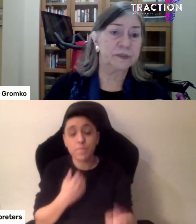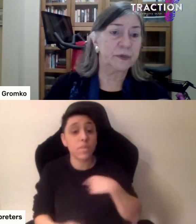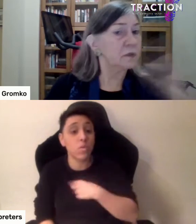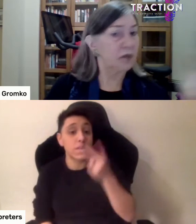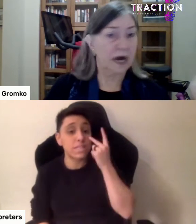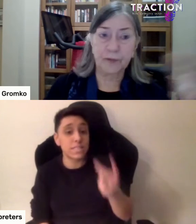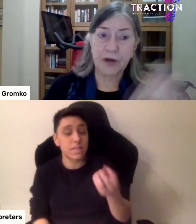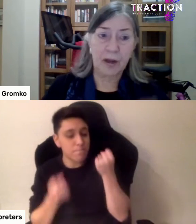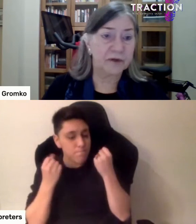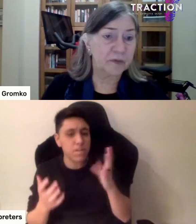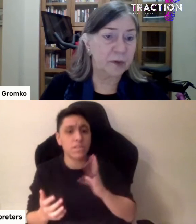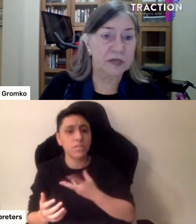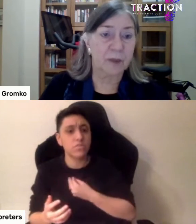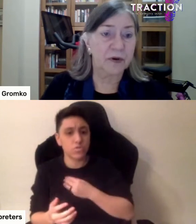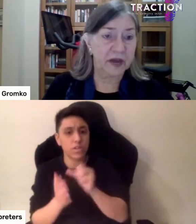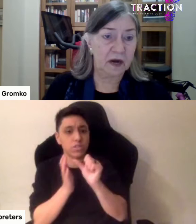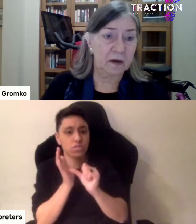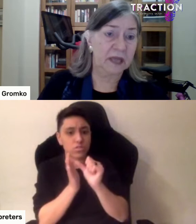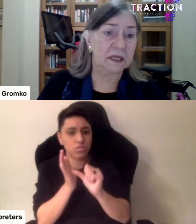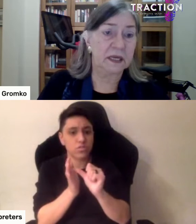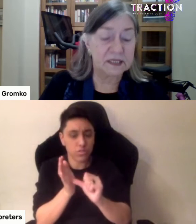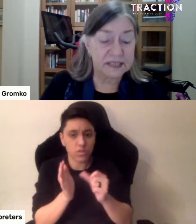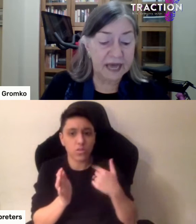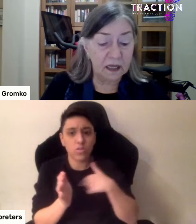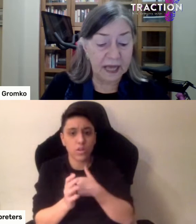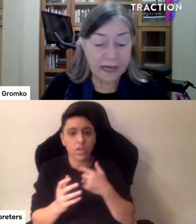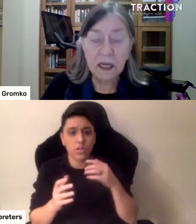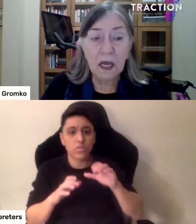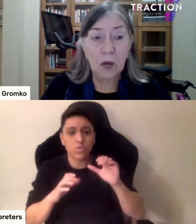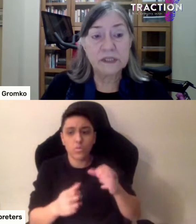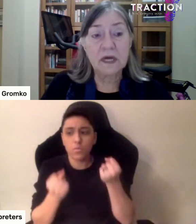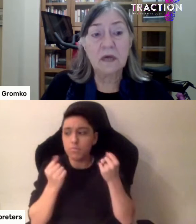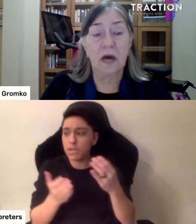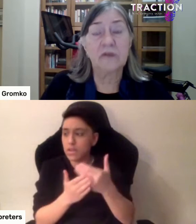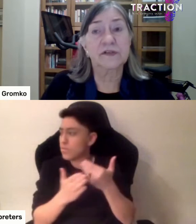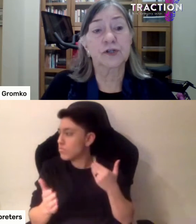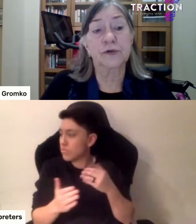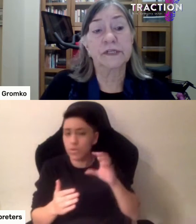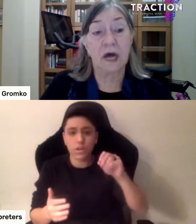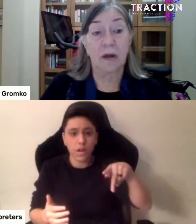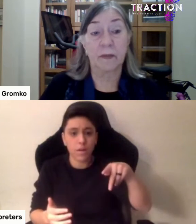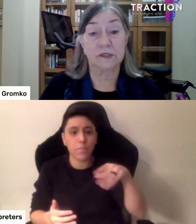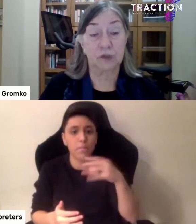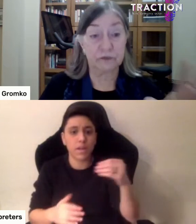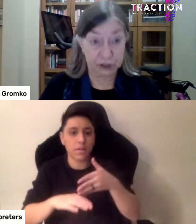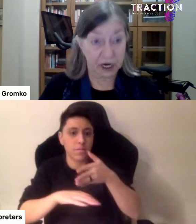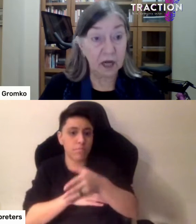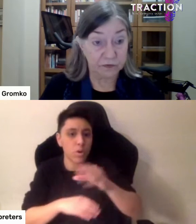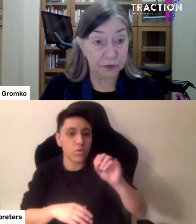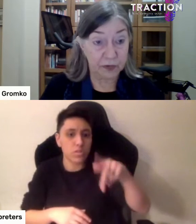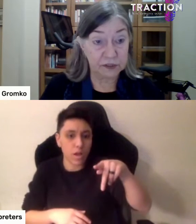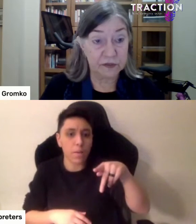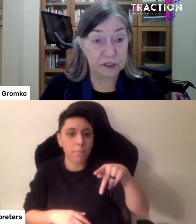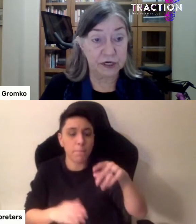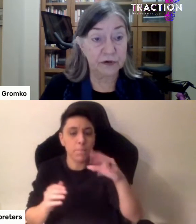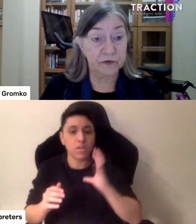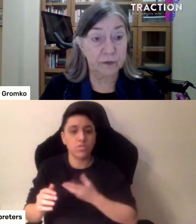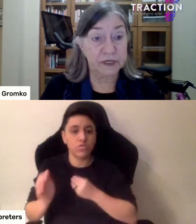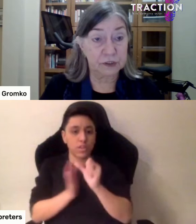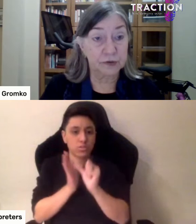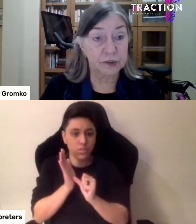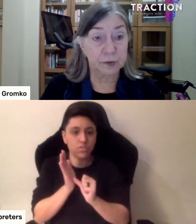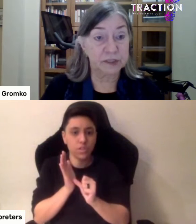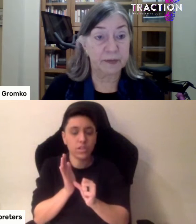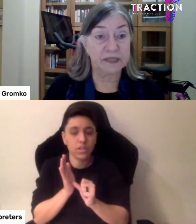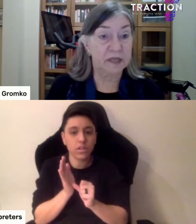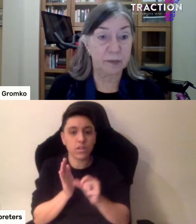trans surgeries. We do a lot of preoperative and postoperative care in my clinic in Seattle, and we saw a lot of surgeries sort of shelved. Okay, so the